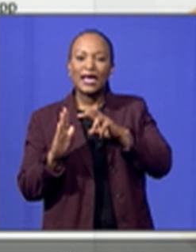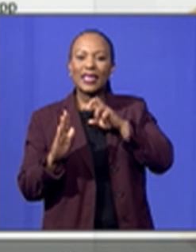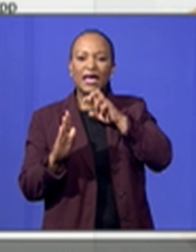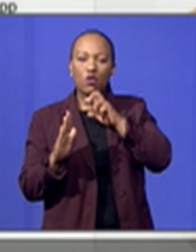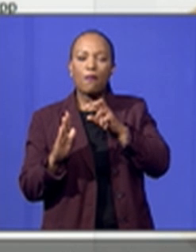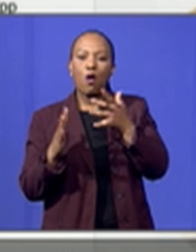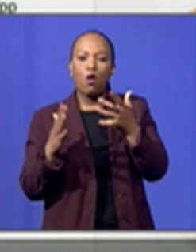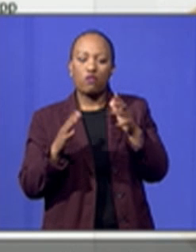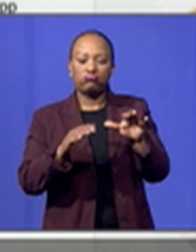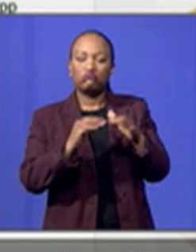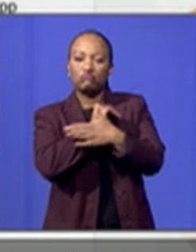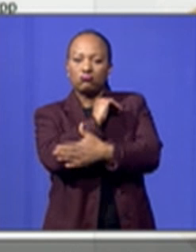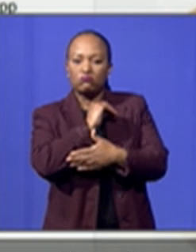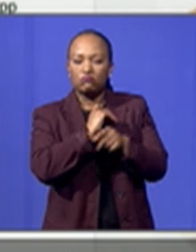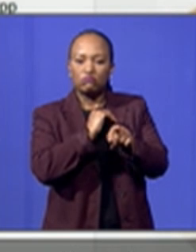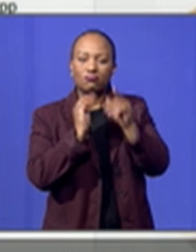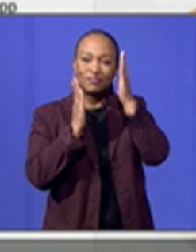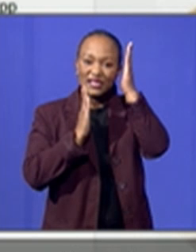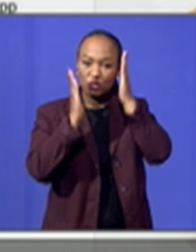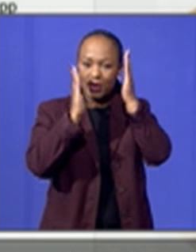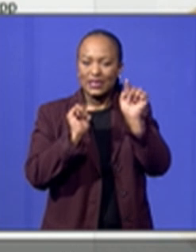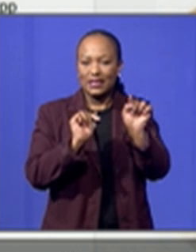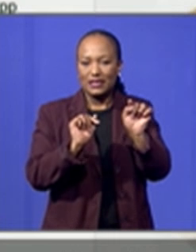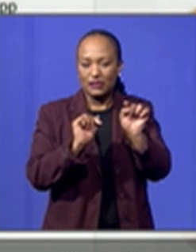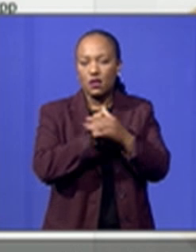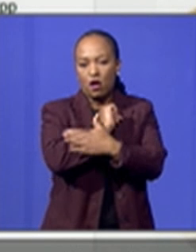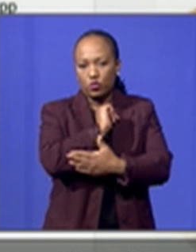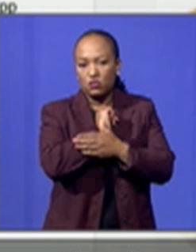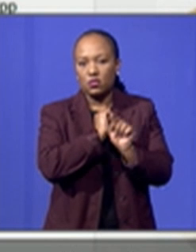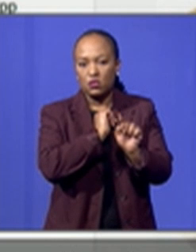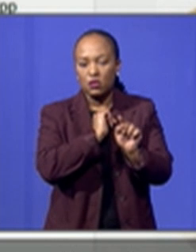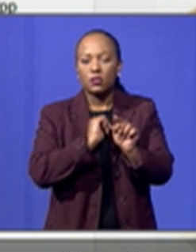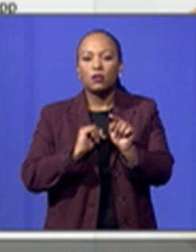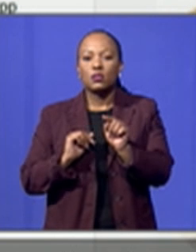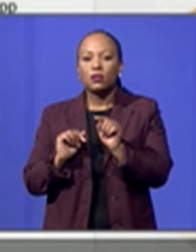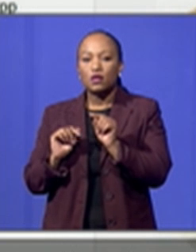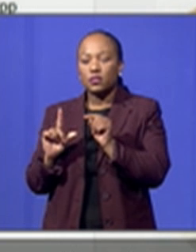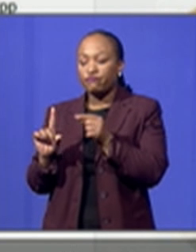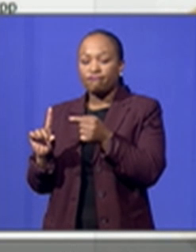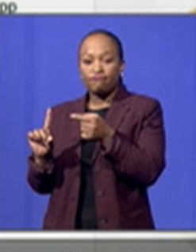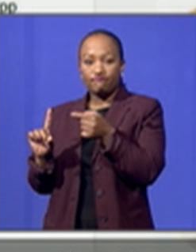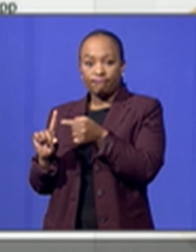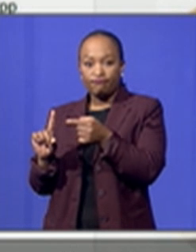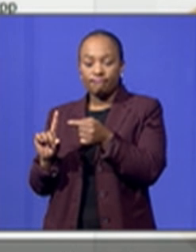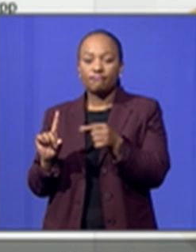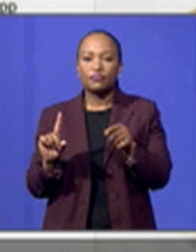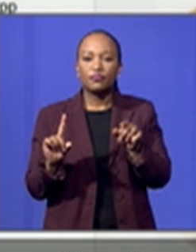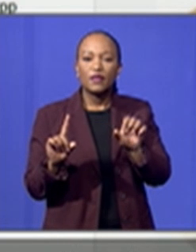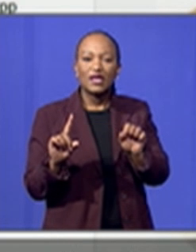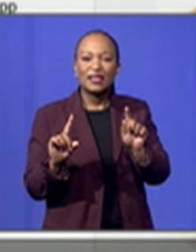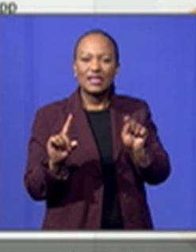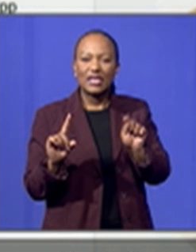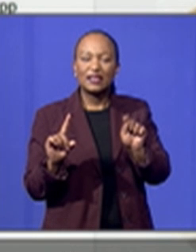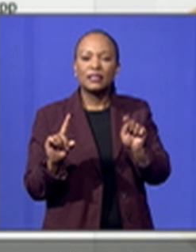And what will emerge is that Mr. Msibi, Sergeant Nkosi,